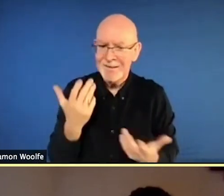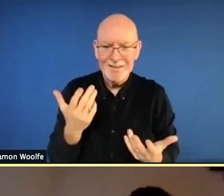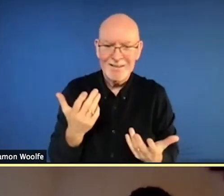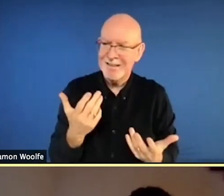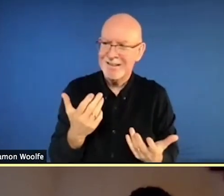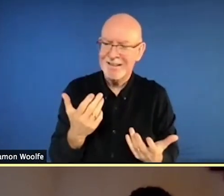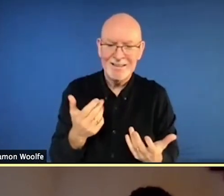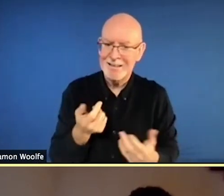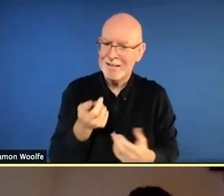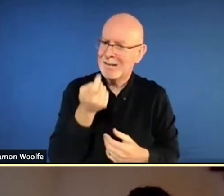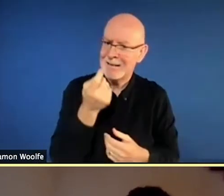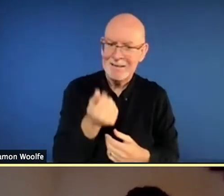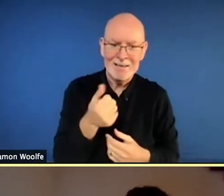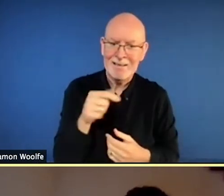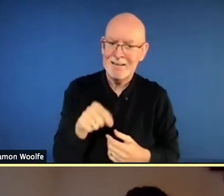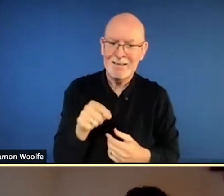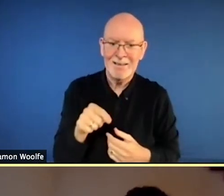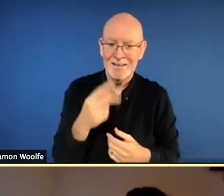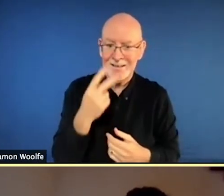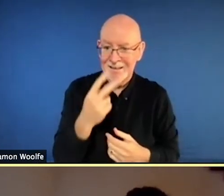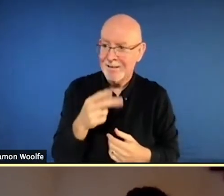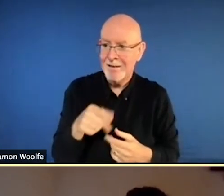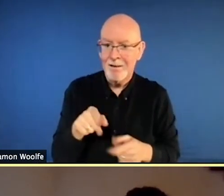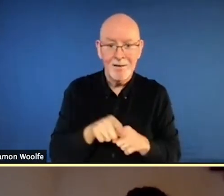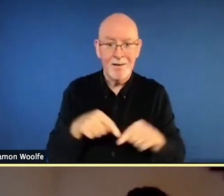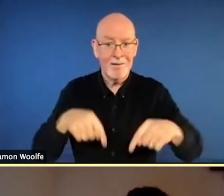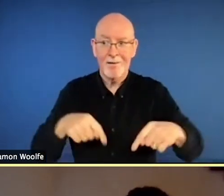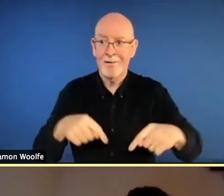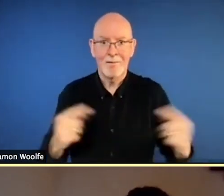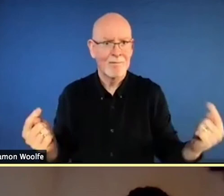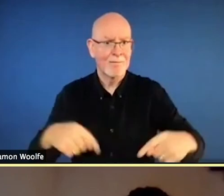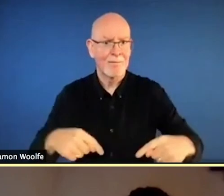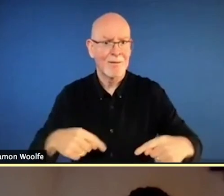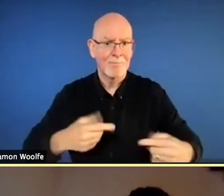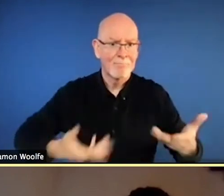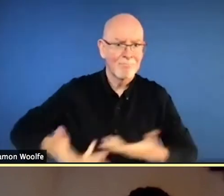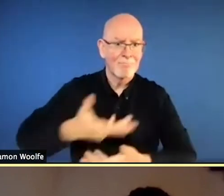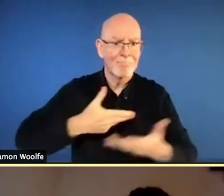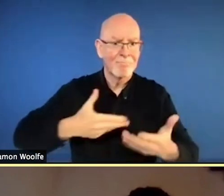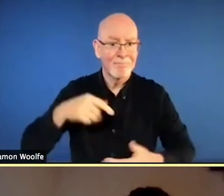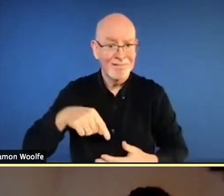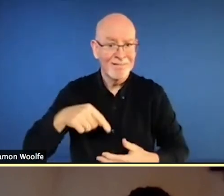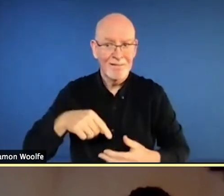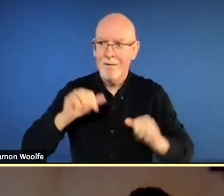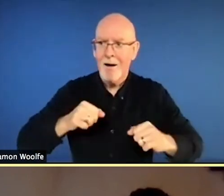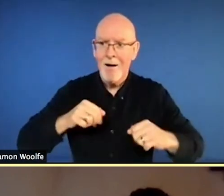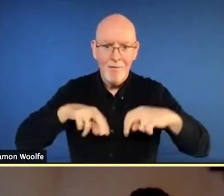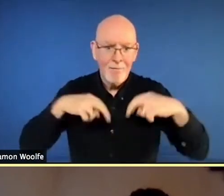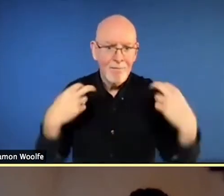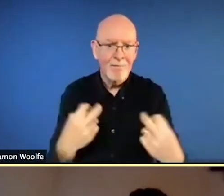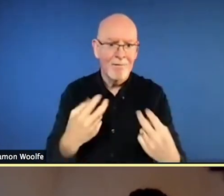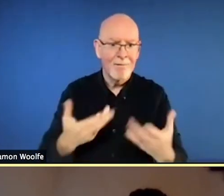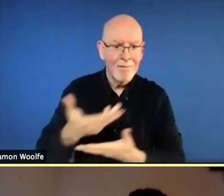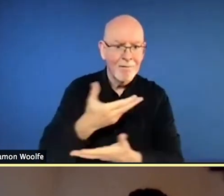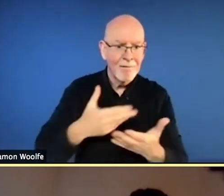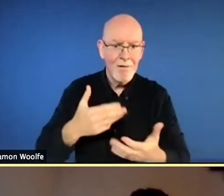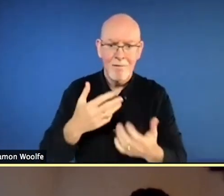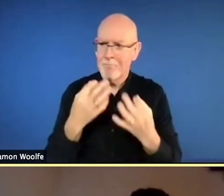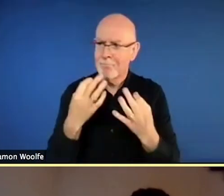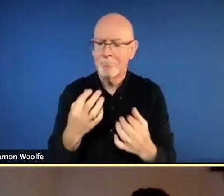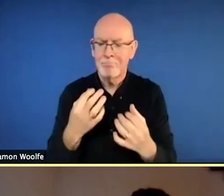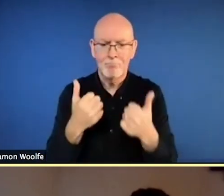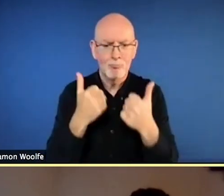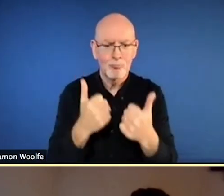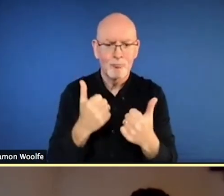also involving others which are relevant. So that's quite an invaluable method. So